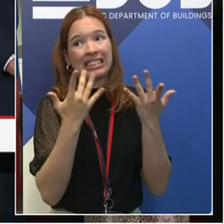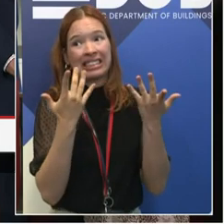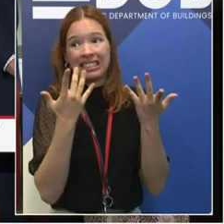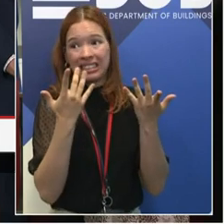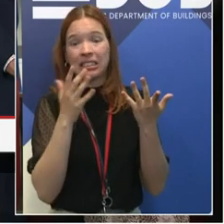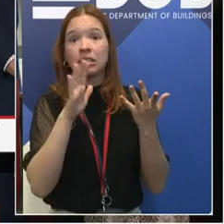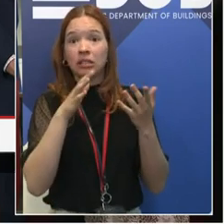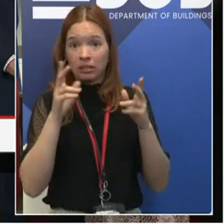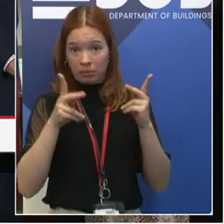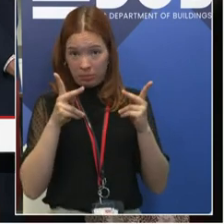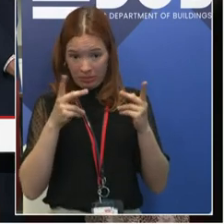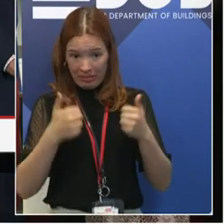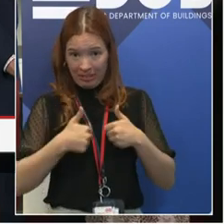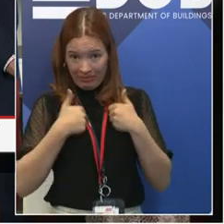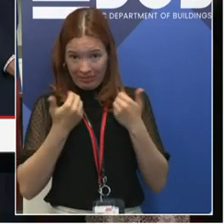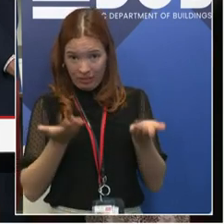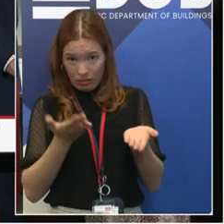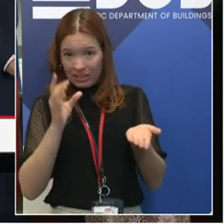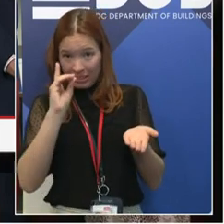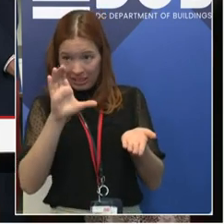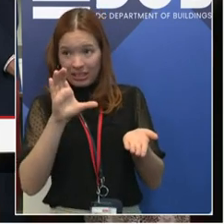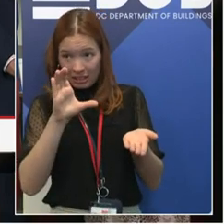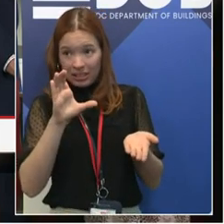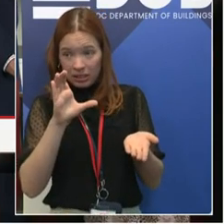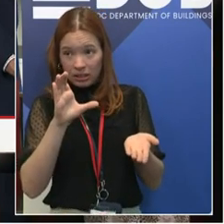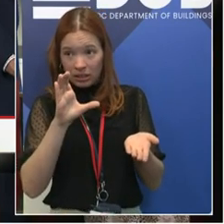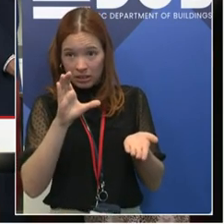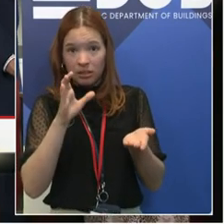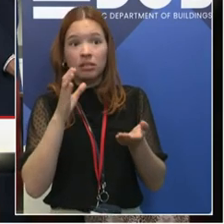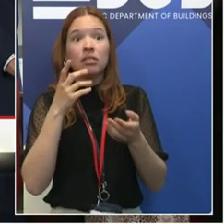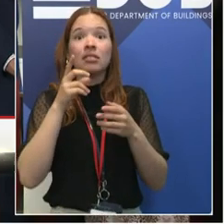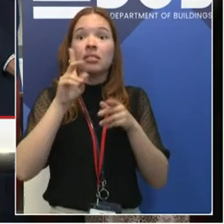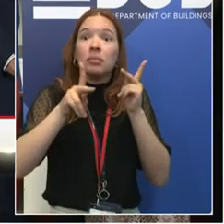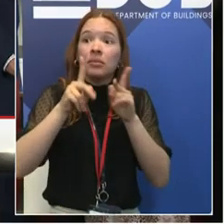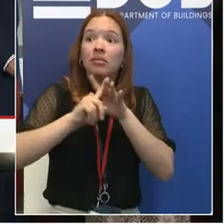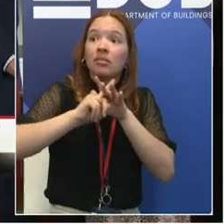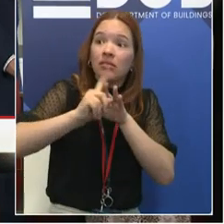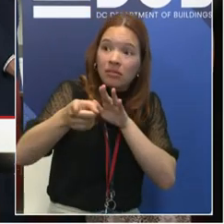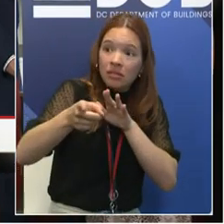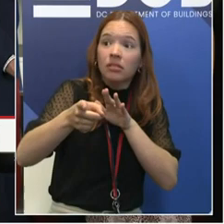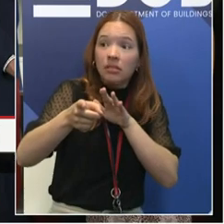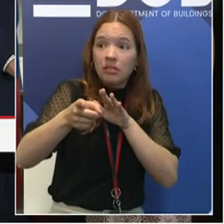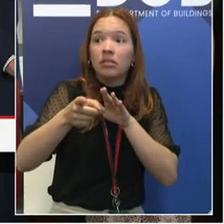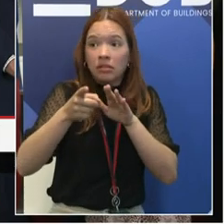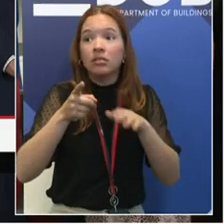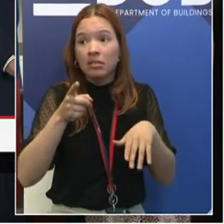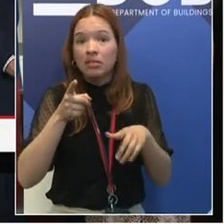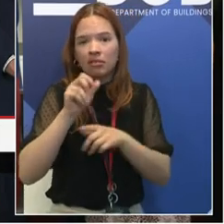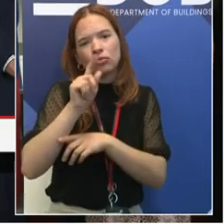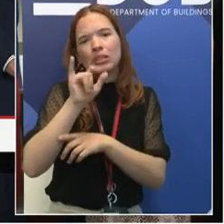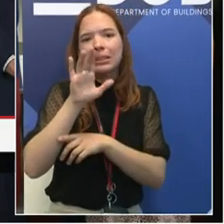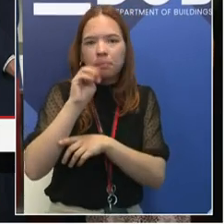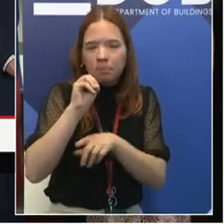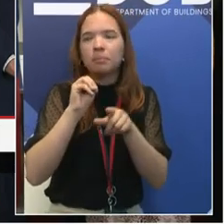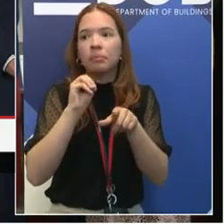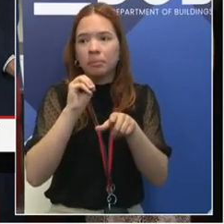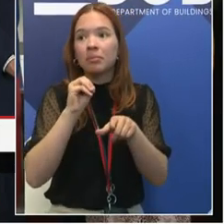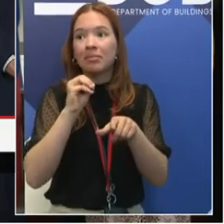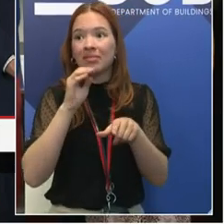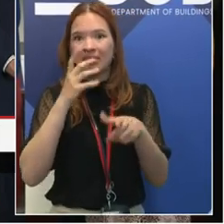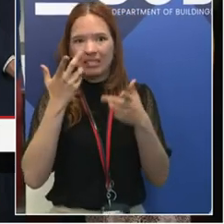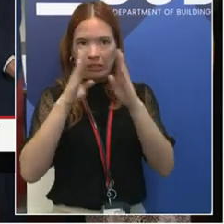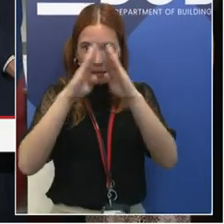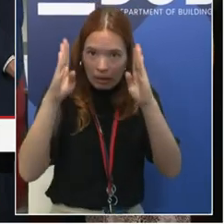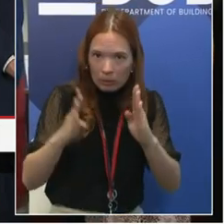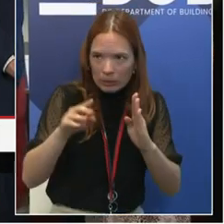This is a national problem that is going to require a national solution, but it is not in the district. We do not